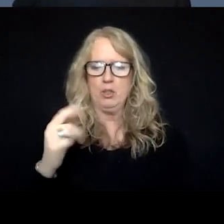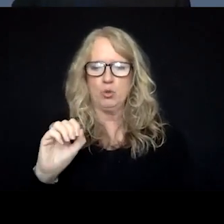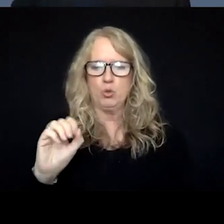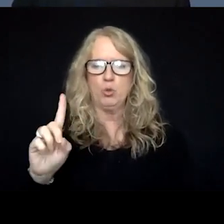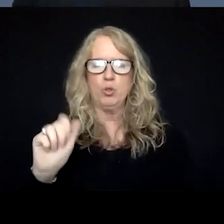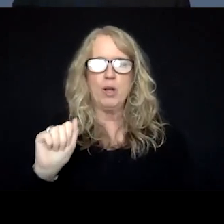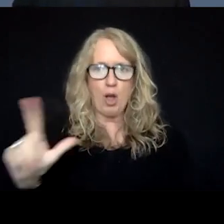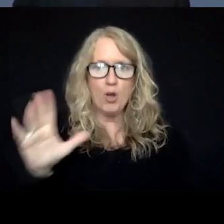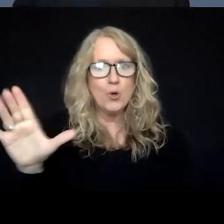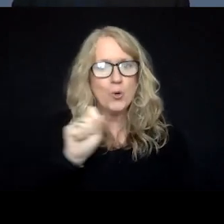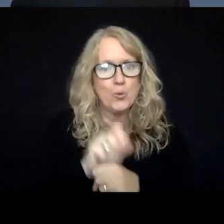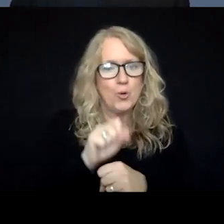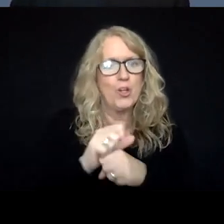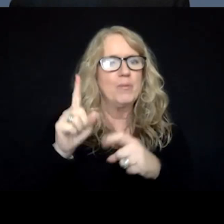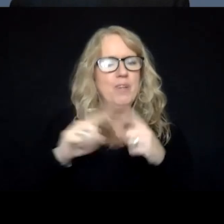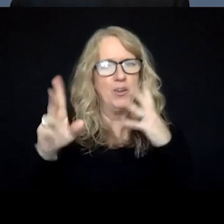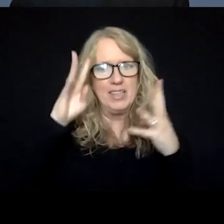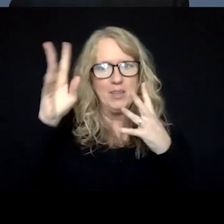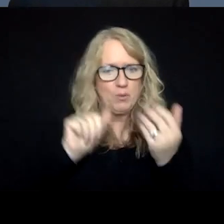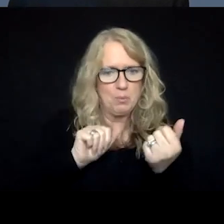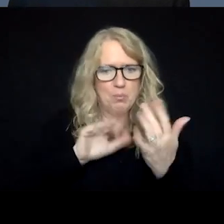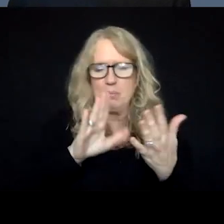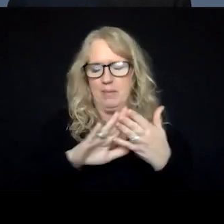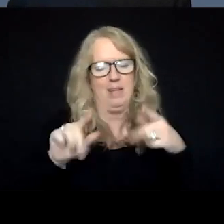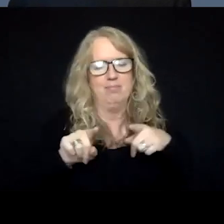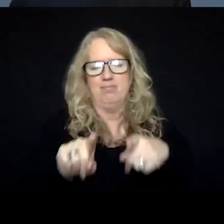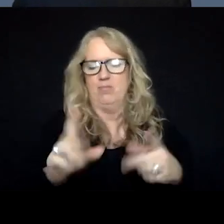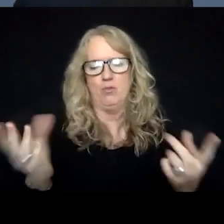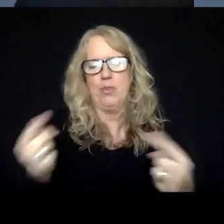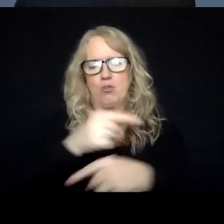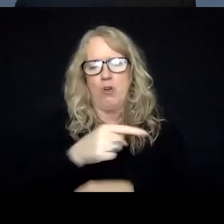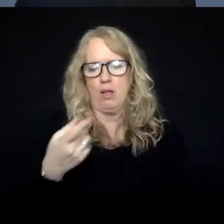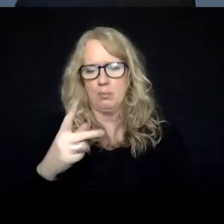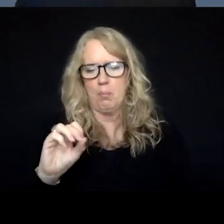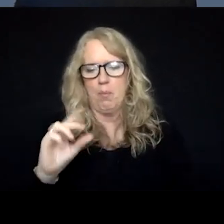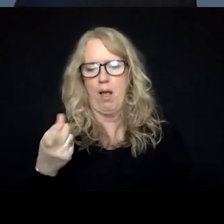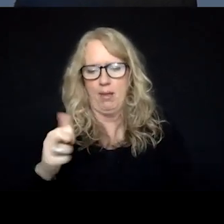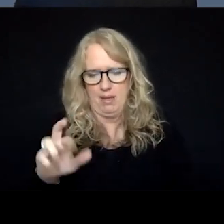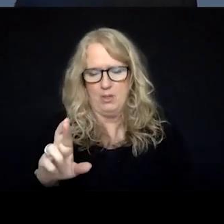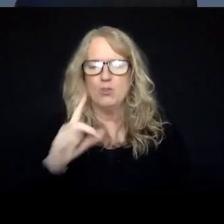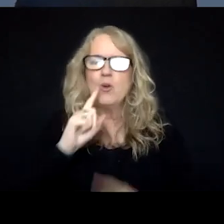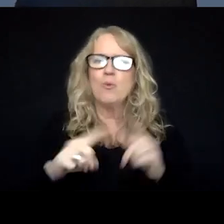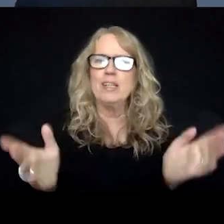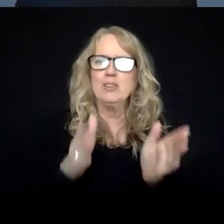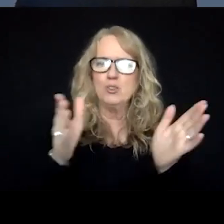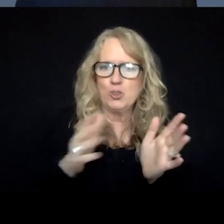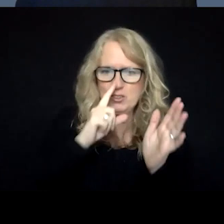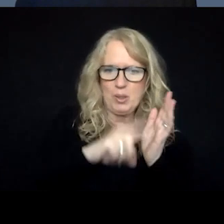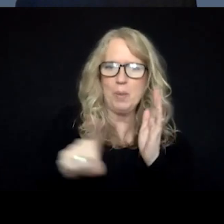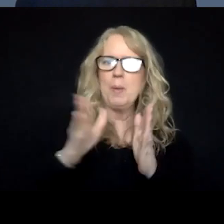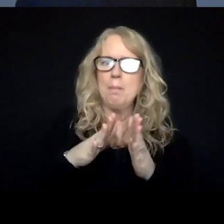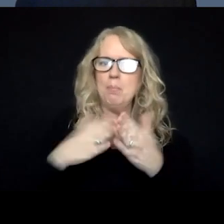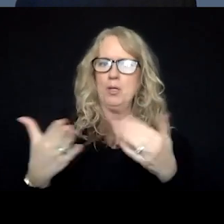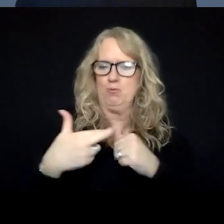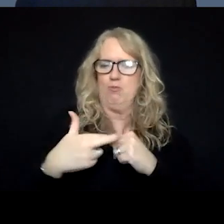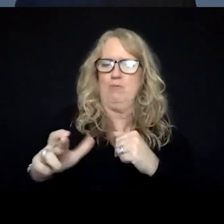definitely, and she took an innovative approach, but doesn't align with the cross-pollinator definition. So really encourage you to check out the book that was